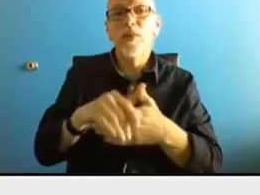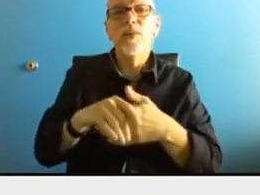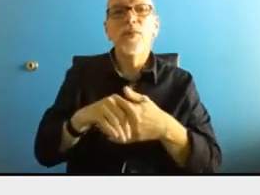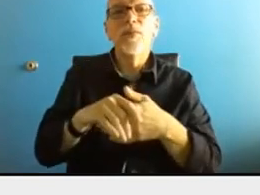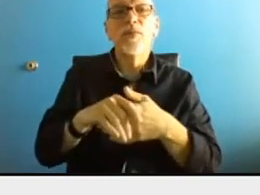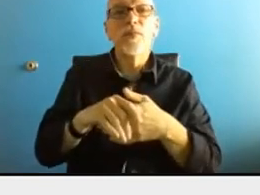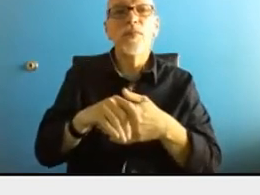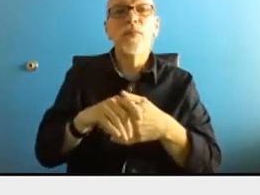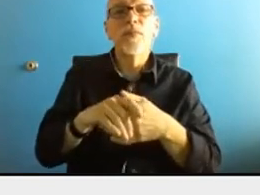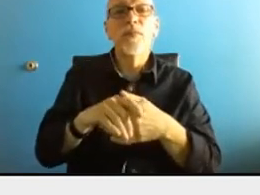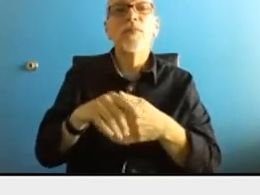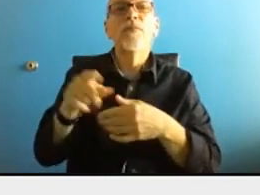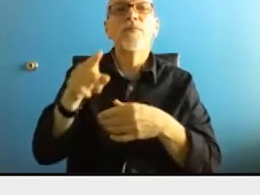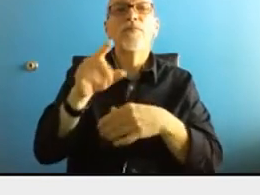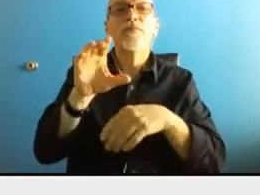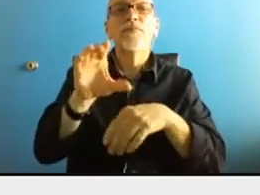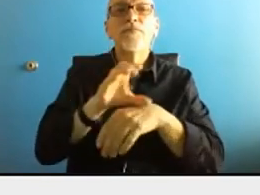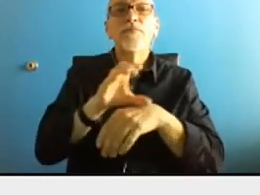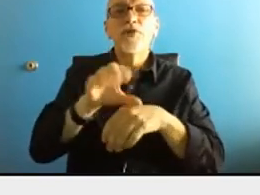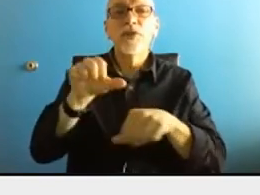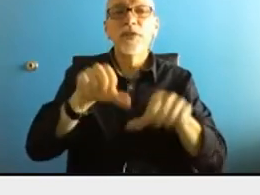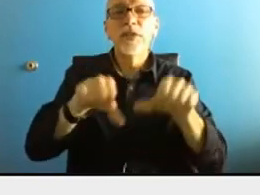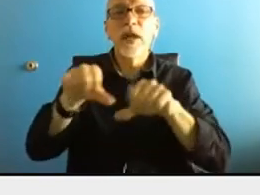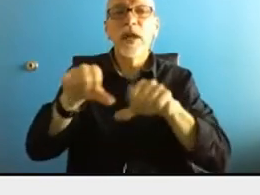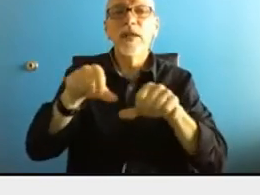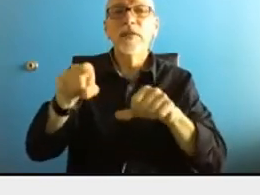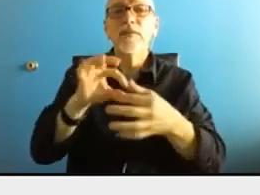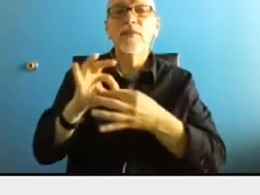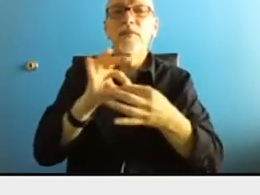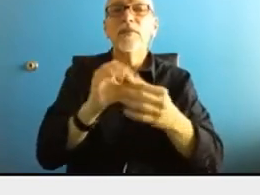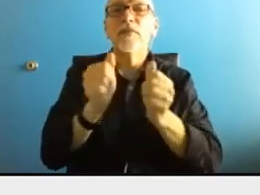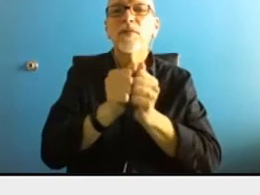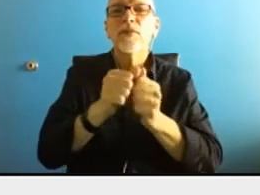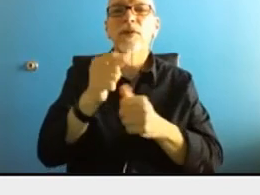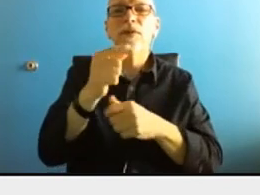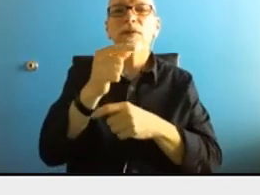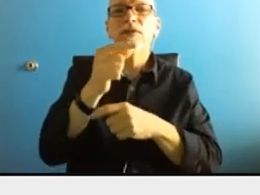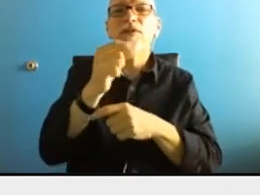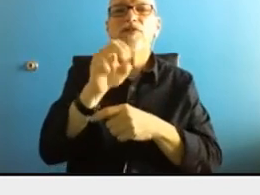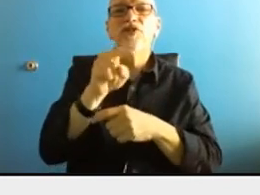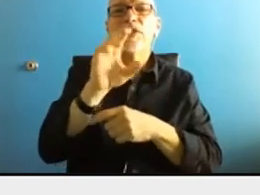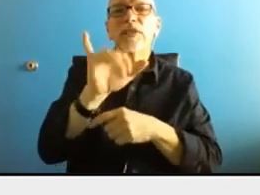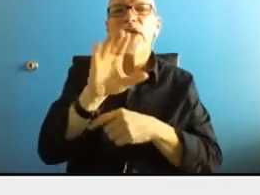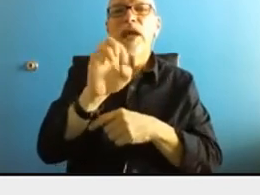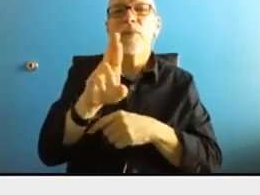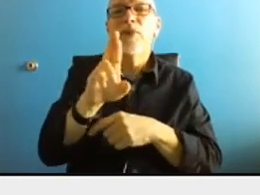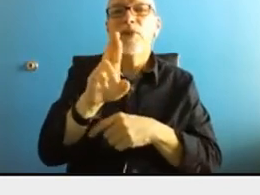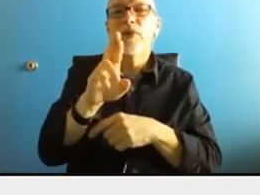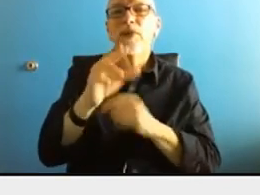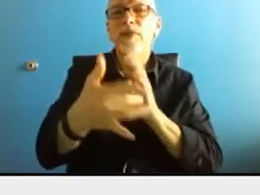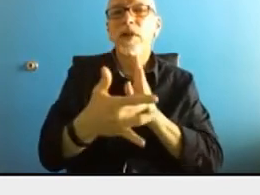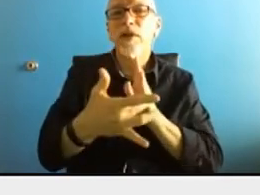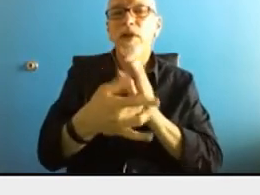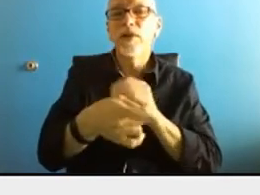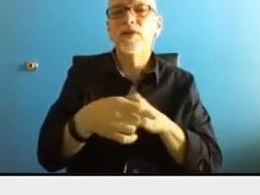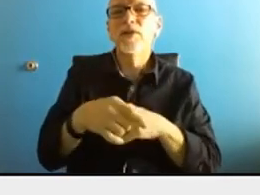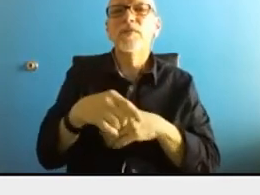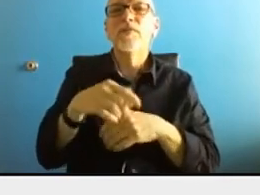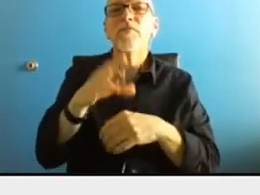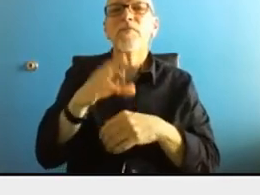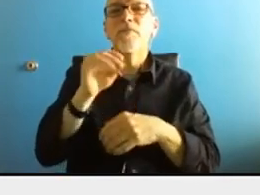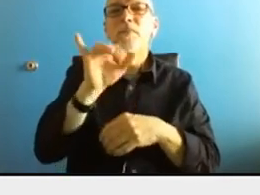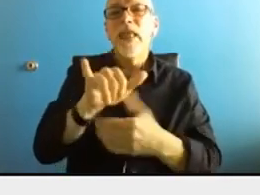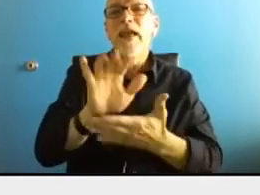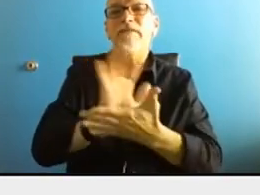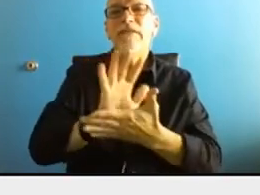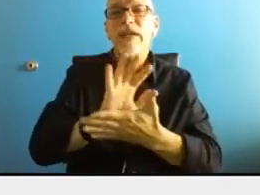of computer signs that correlate with the Gen Cyber technology. And that video will